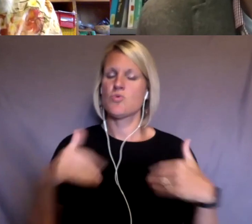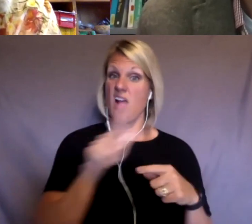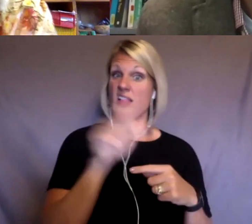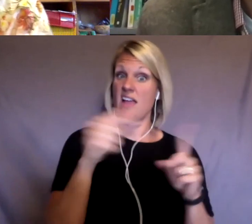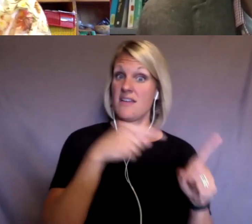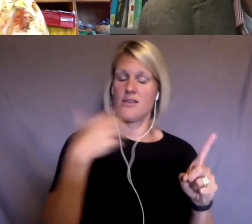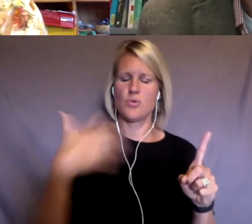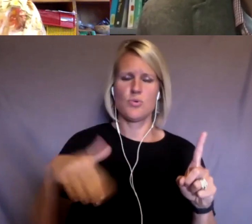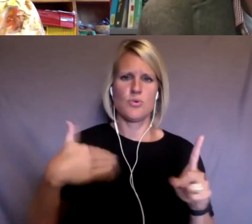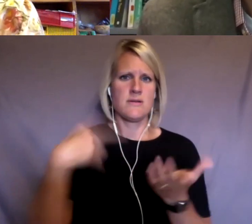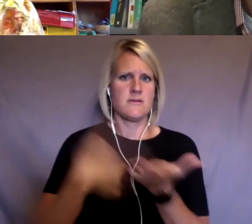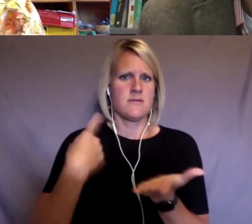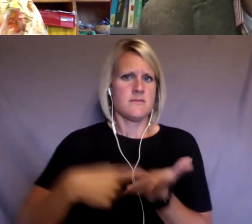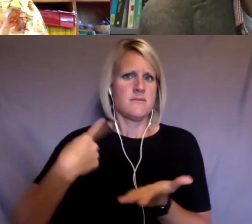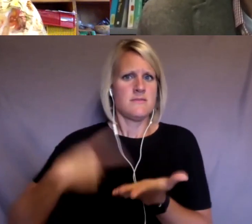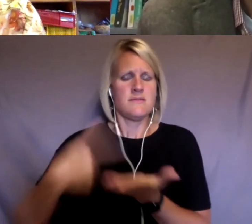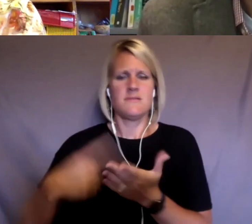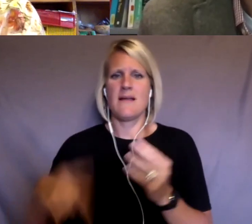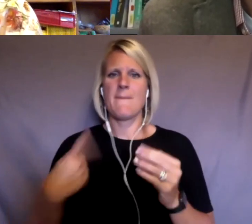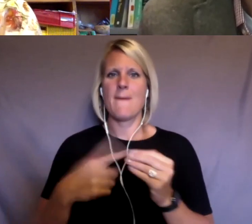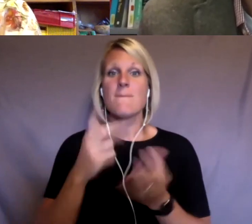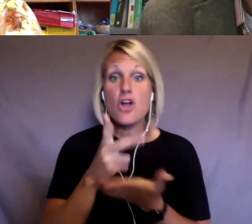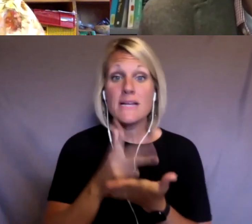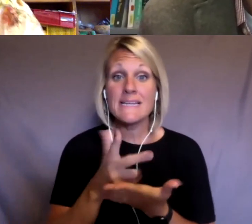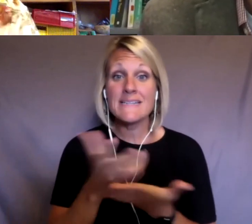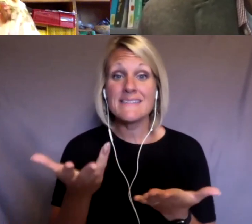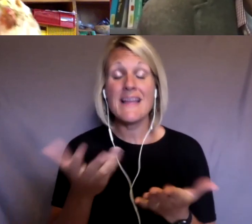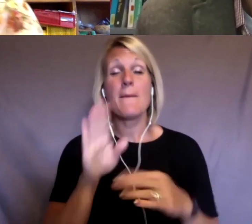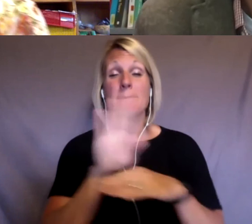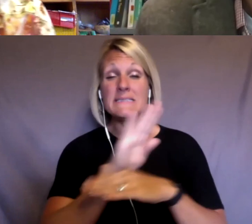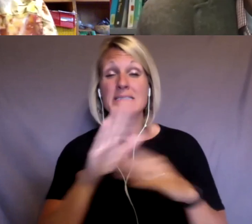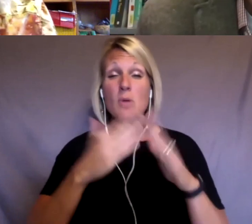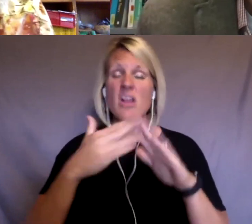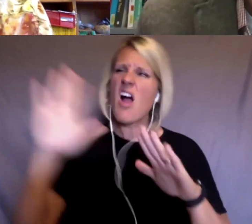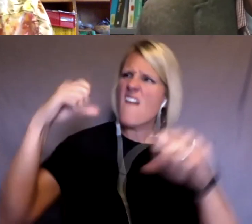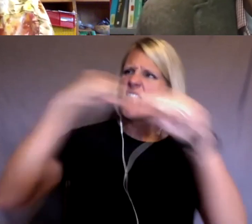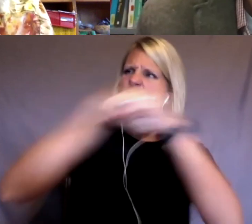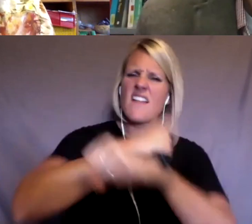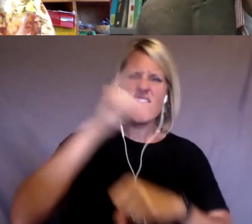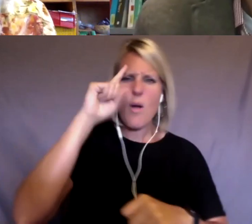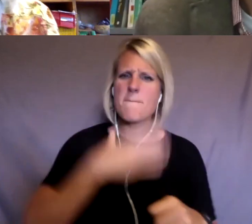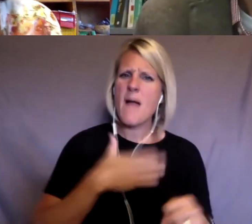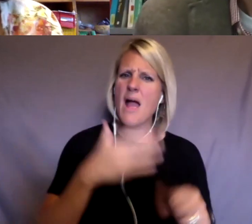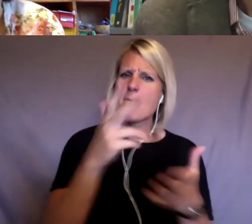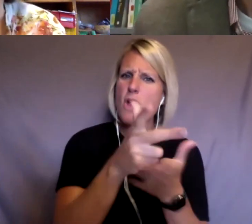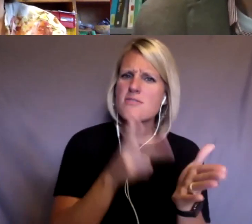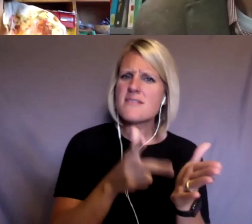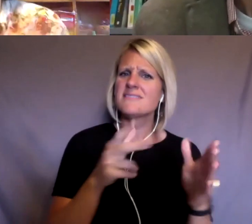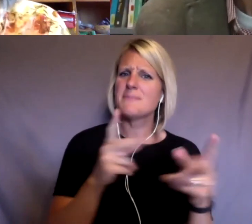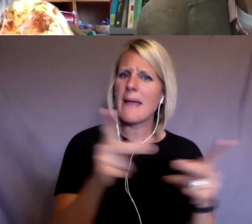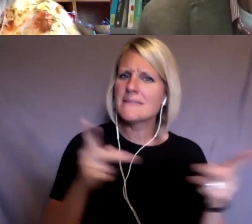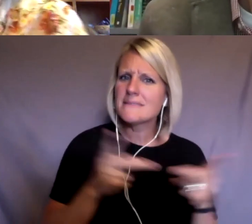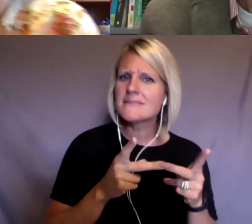about parking, with a lot of the business community fighting for their parking spaces and a lot of